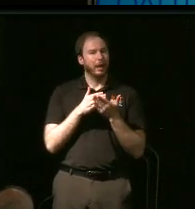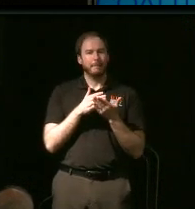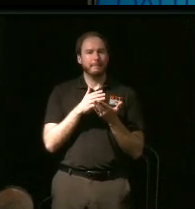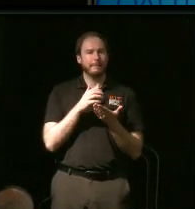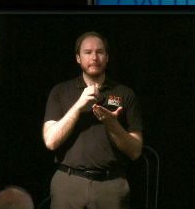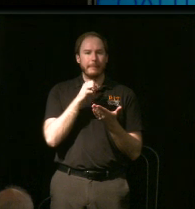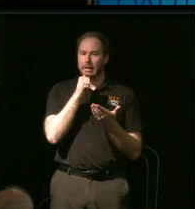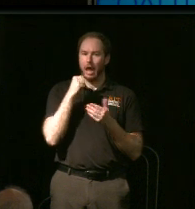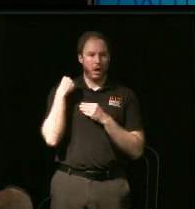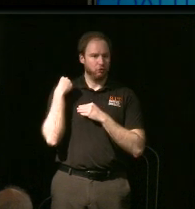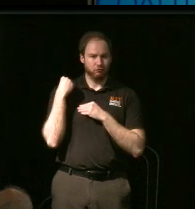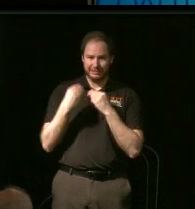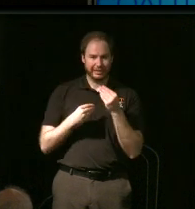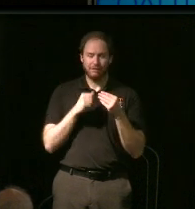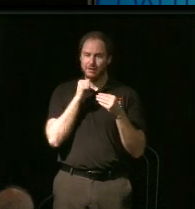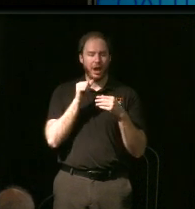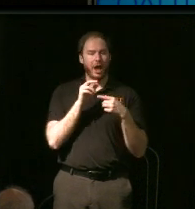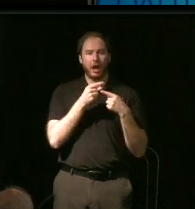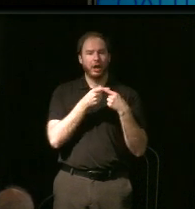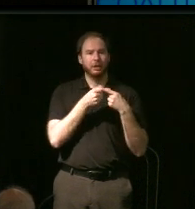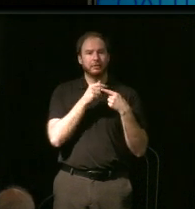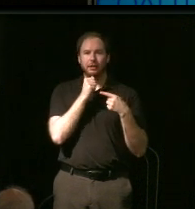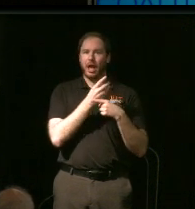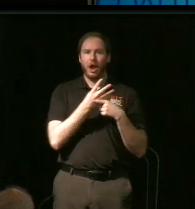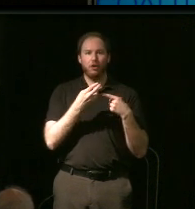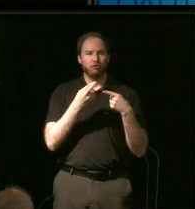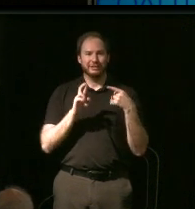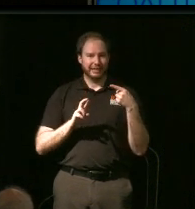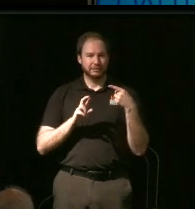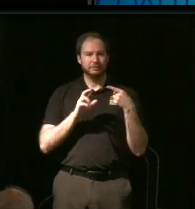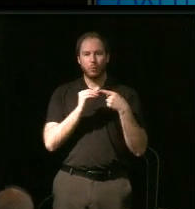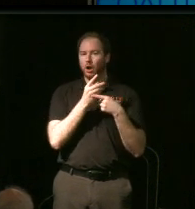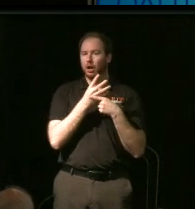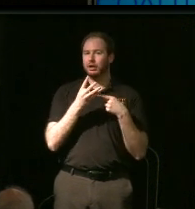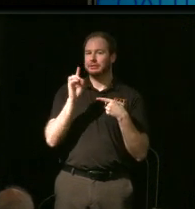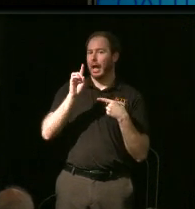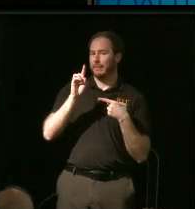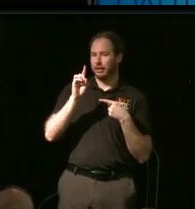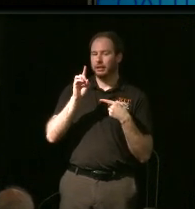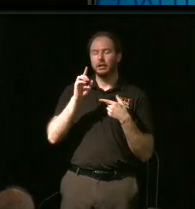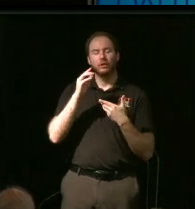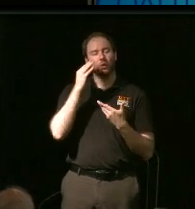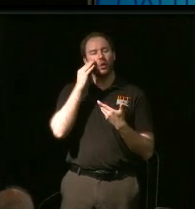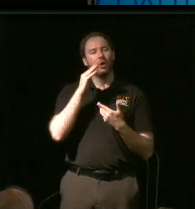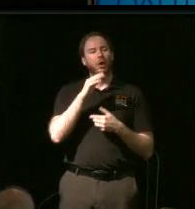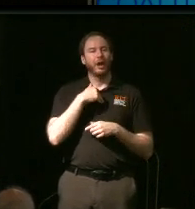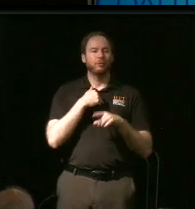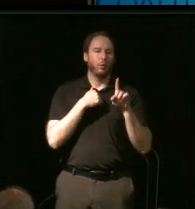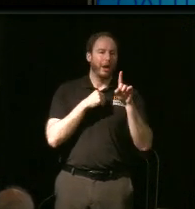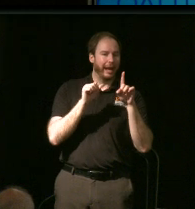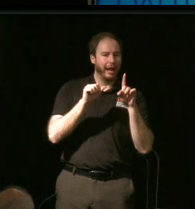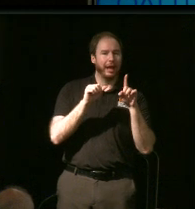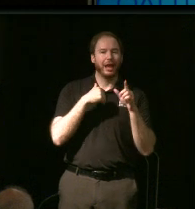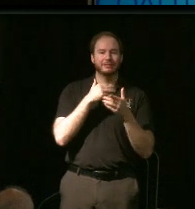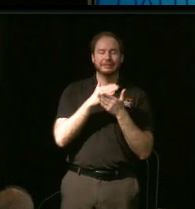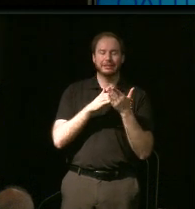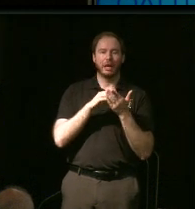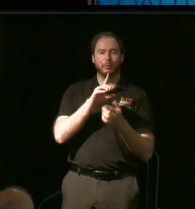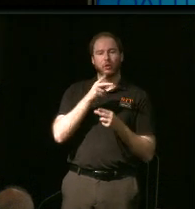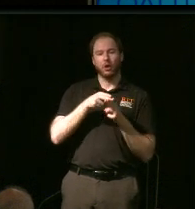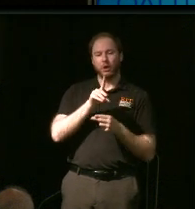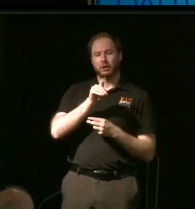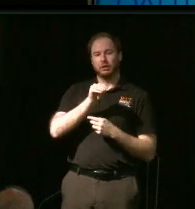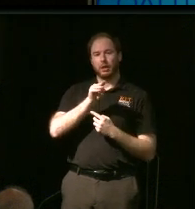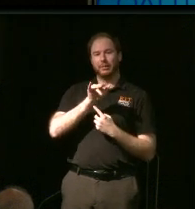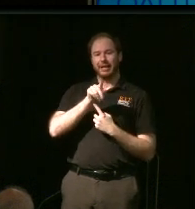they're dominant. And so, example, myosin 7A, which is Usher 1B, as you all know, there are some dominant variants in this